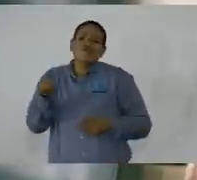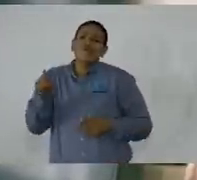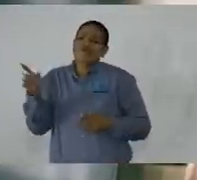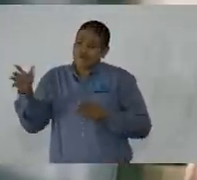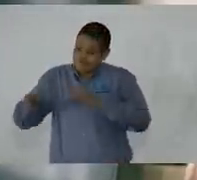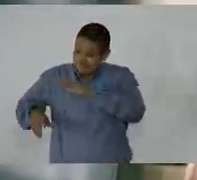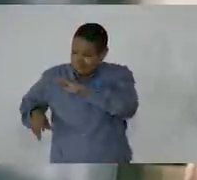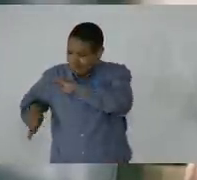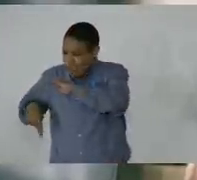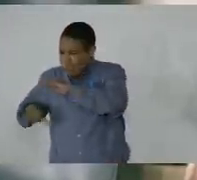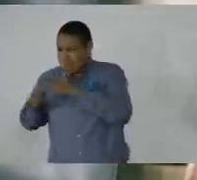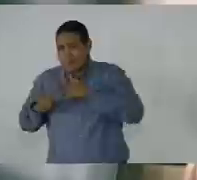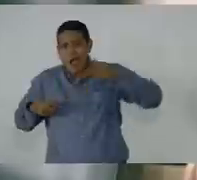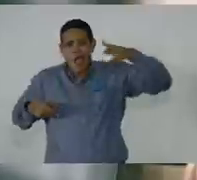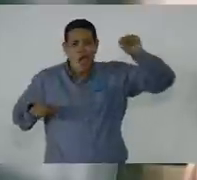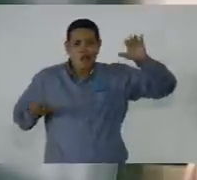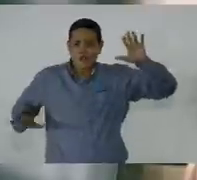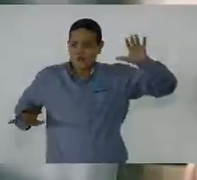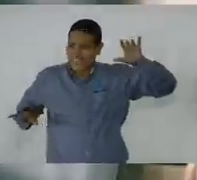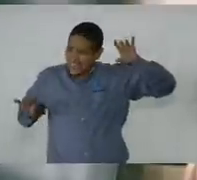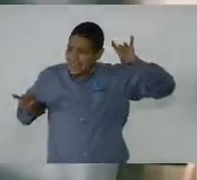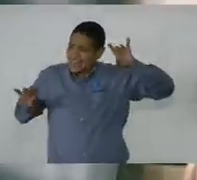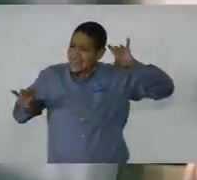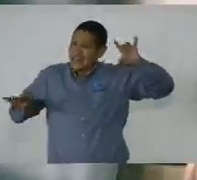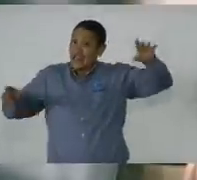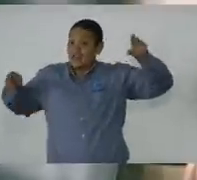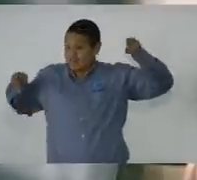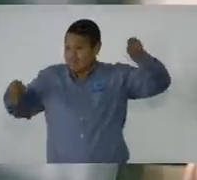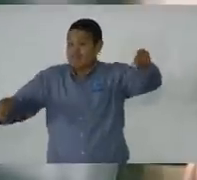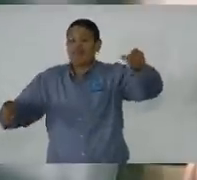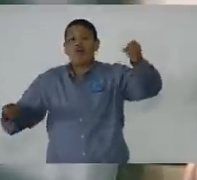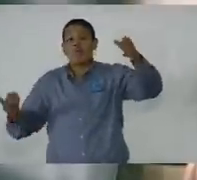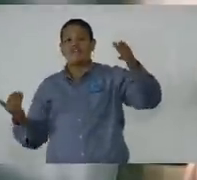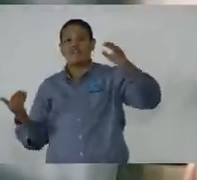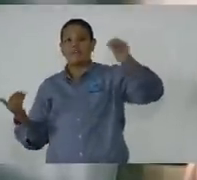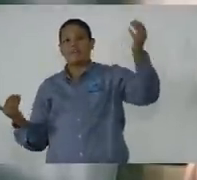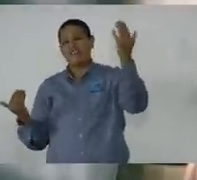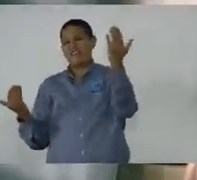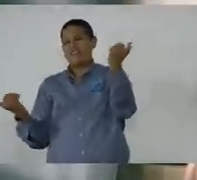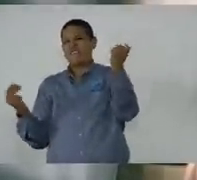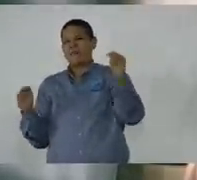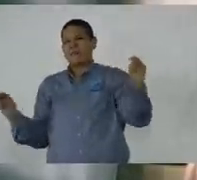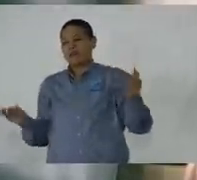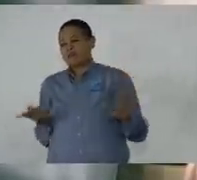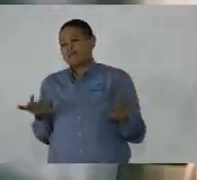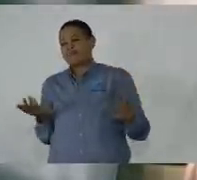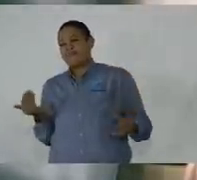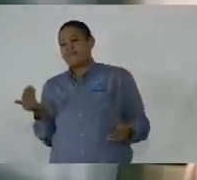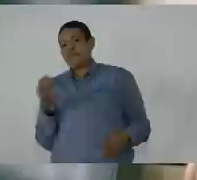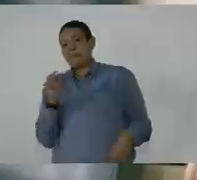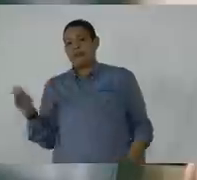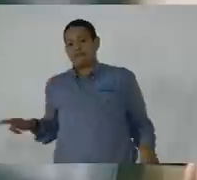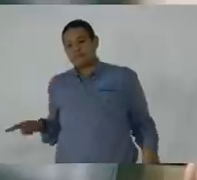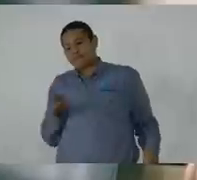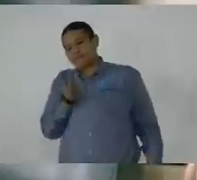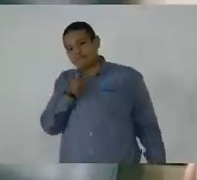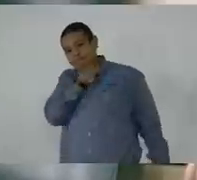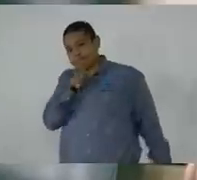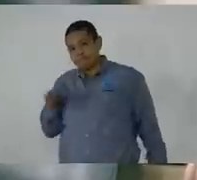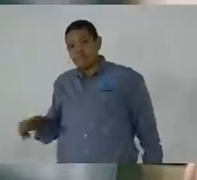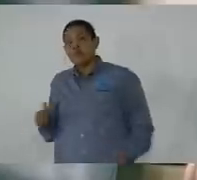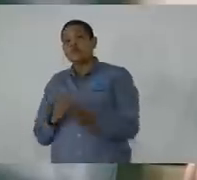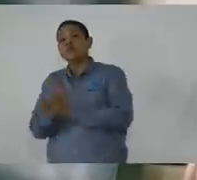and secondary schools with the programs at a cost of some $15 million through the supply of vegetable gardening